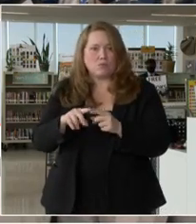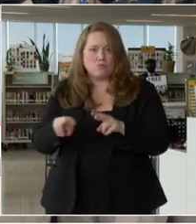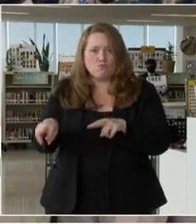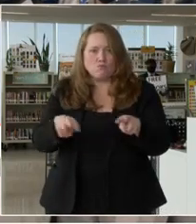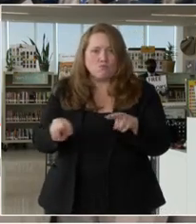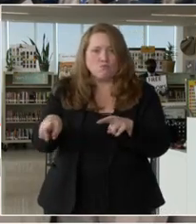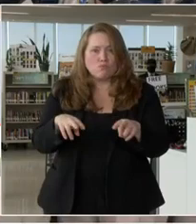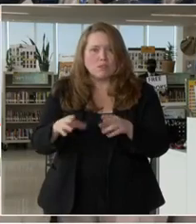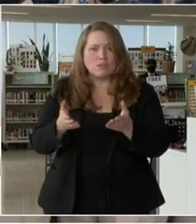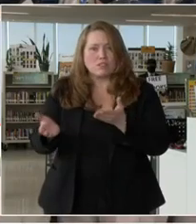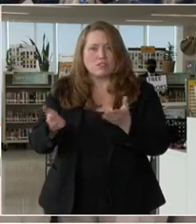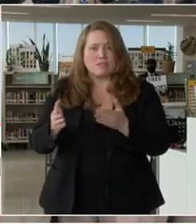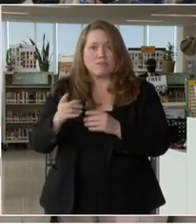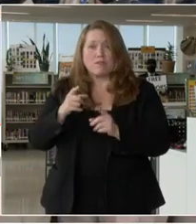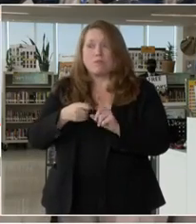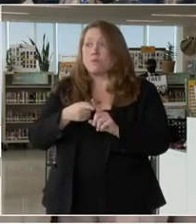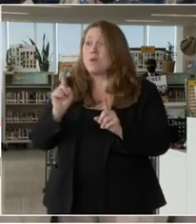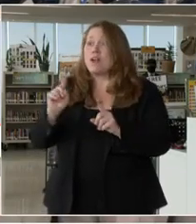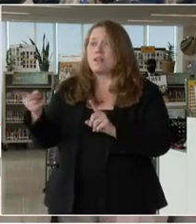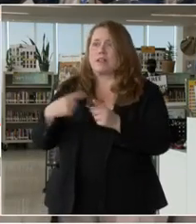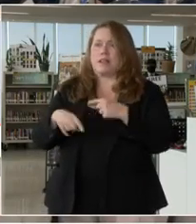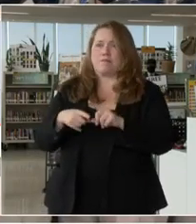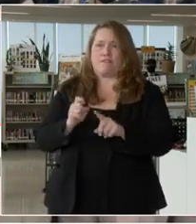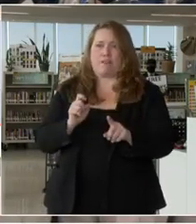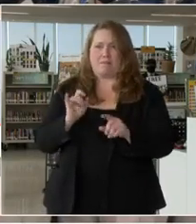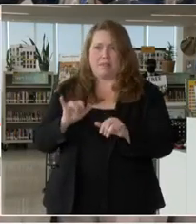communities that they come from. That is outstanding.